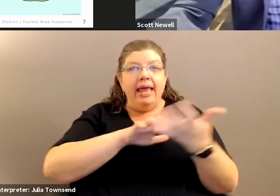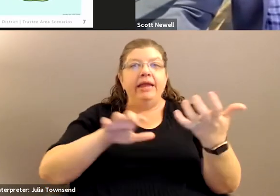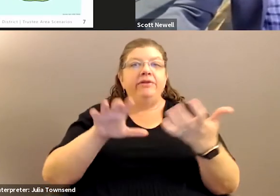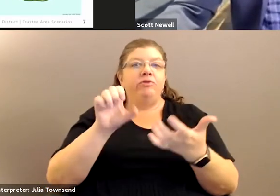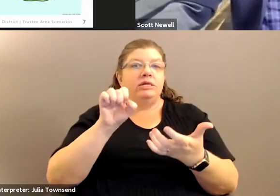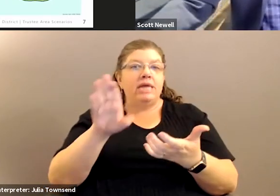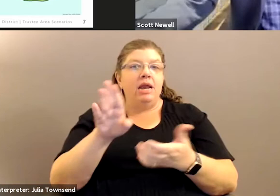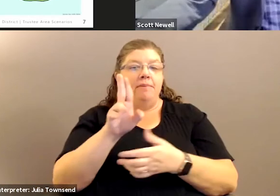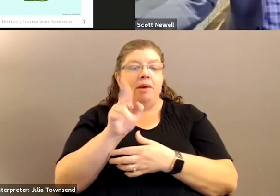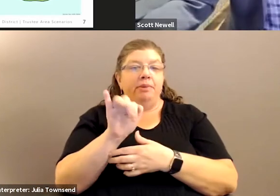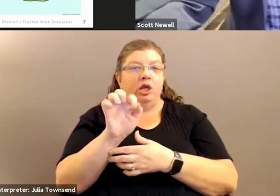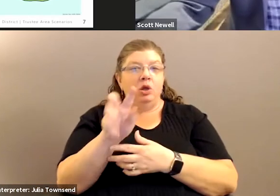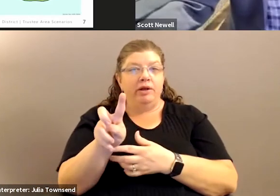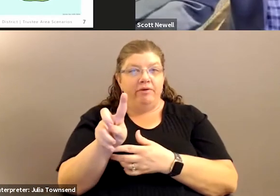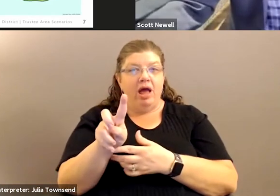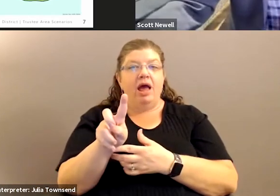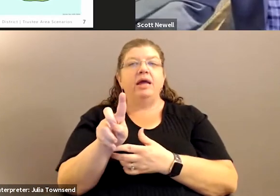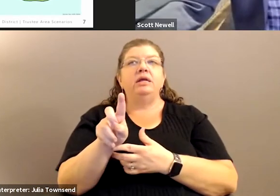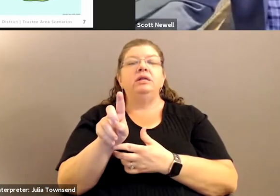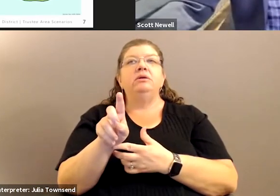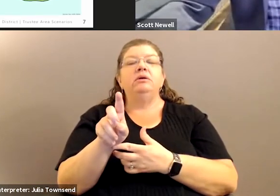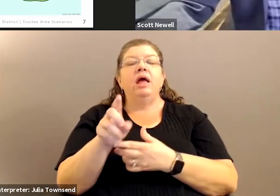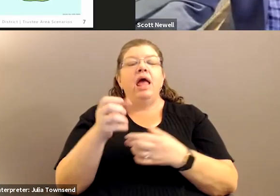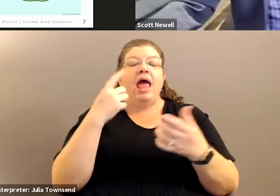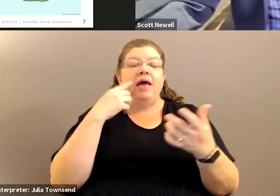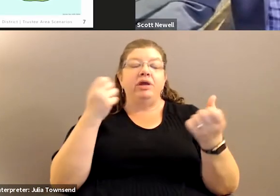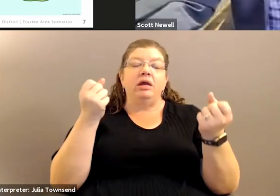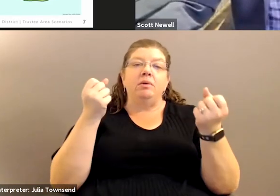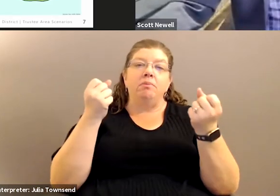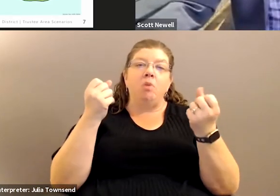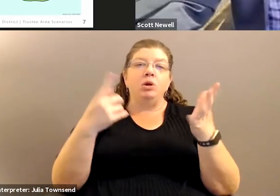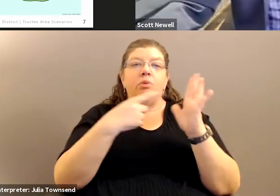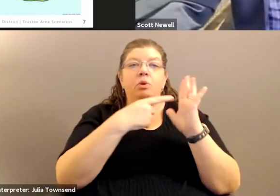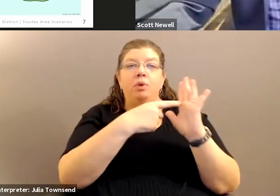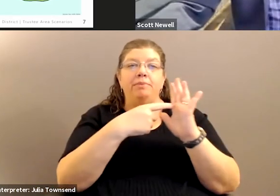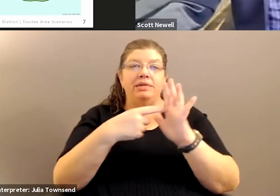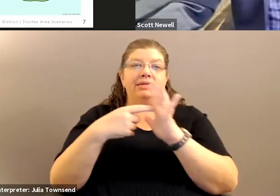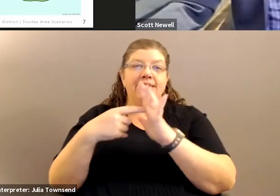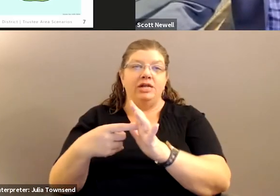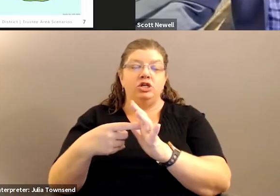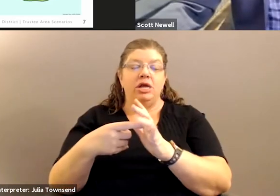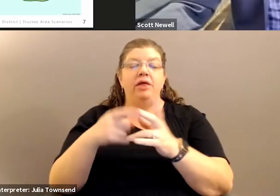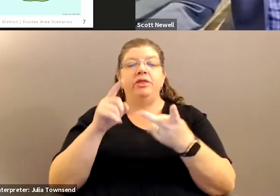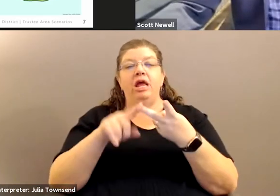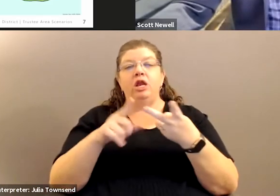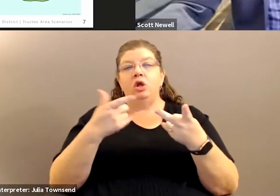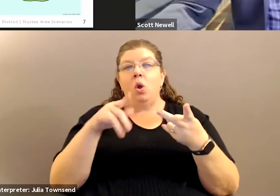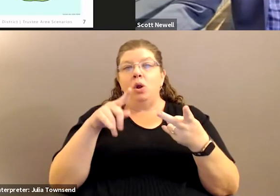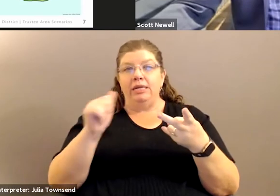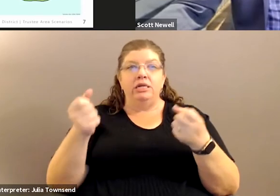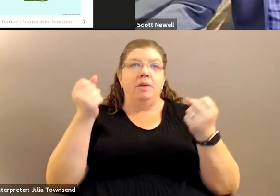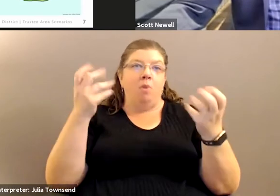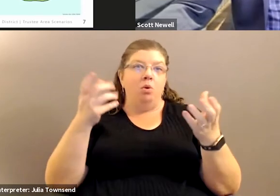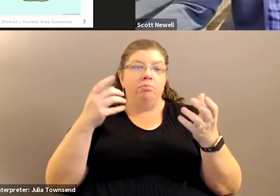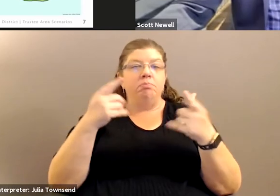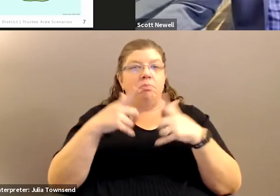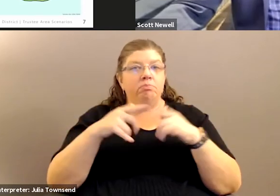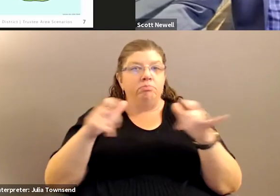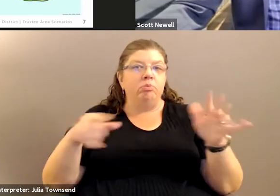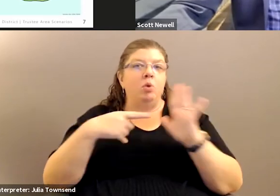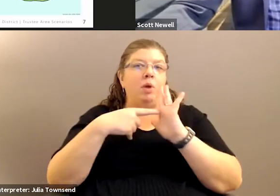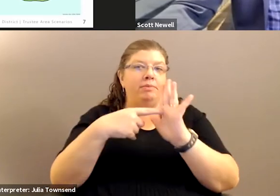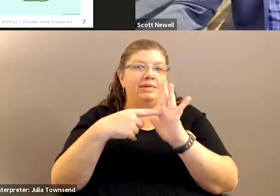unified having a multiple representation there and then over in goleta multiple representation there